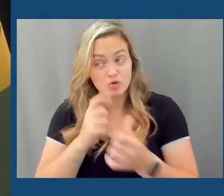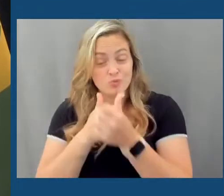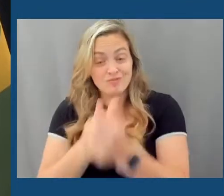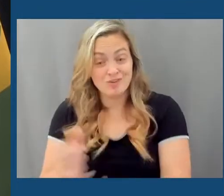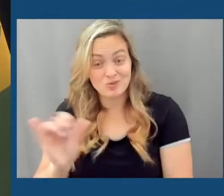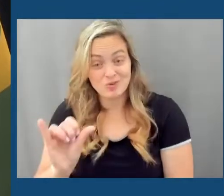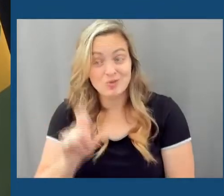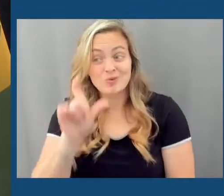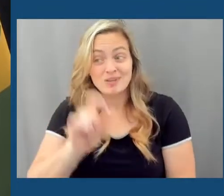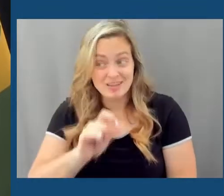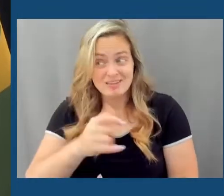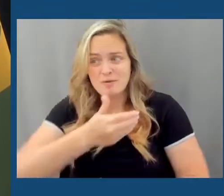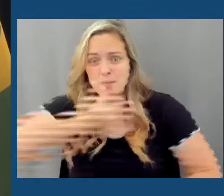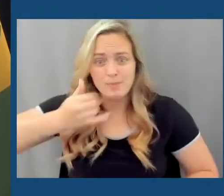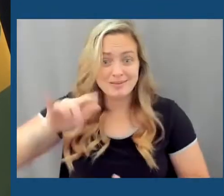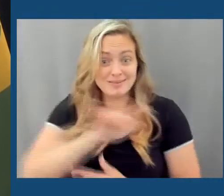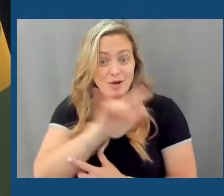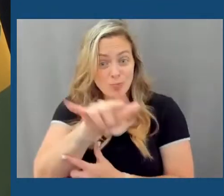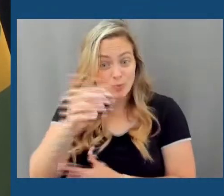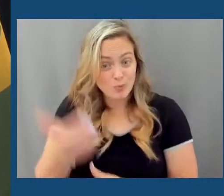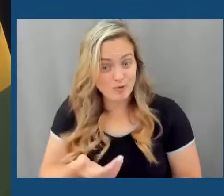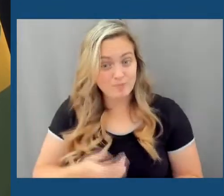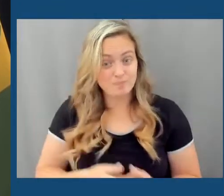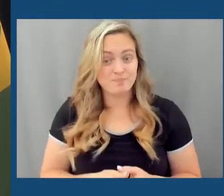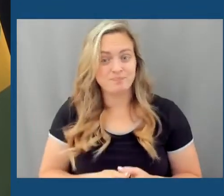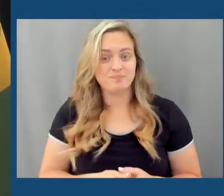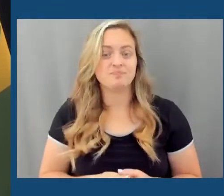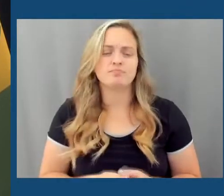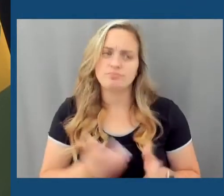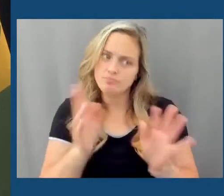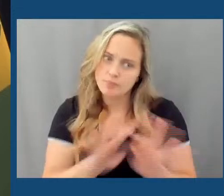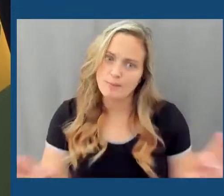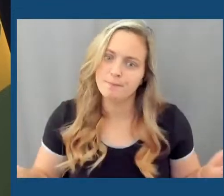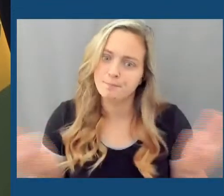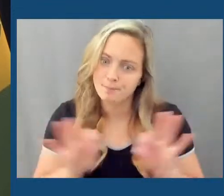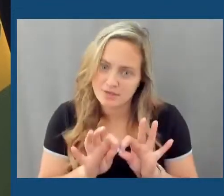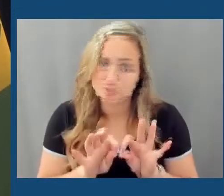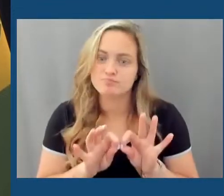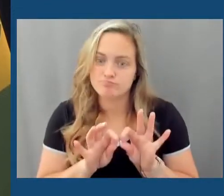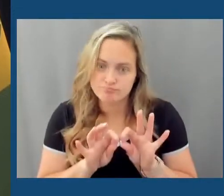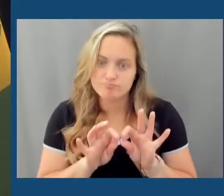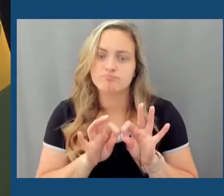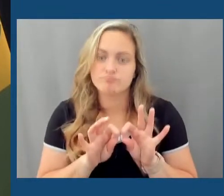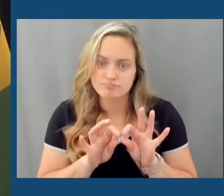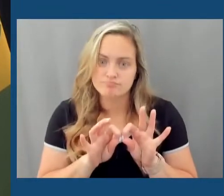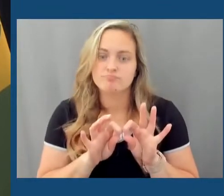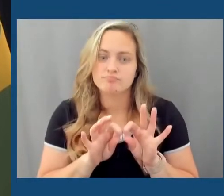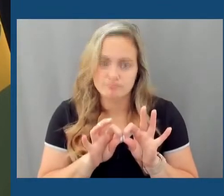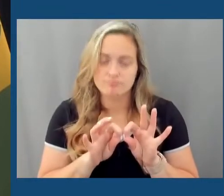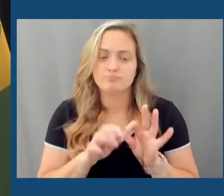we need a world-class airport to welcome them. So this matters extraordinarily.